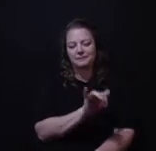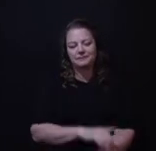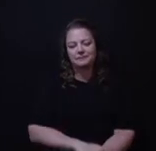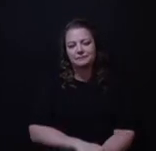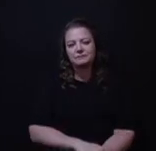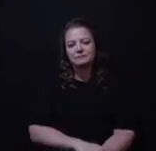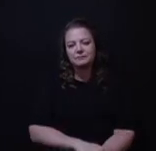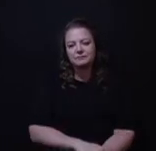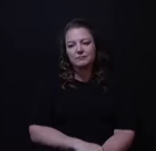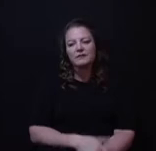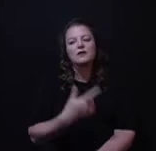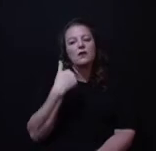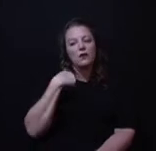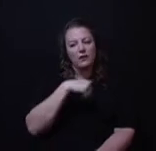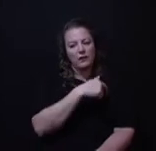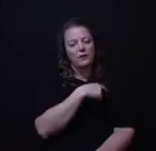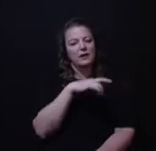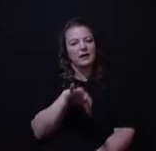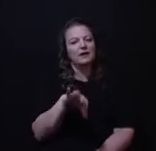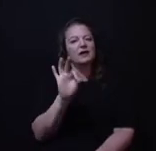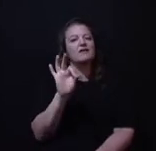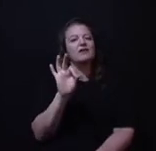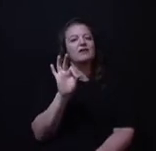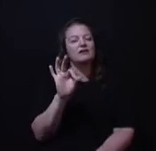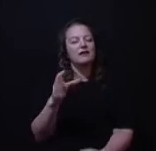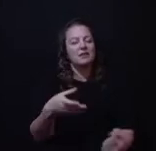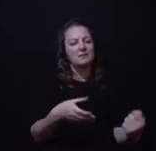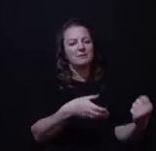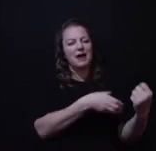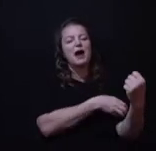We had discovered the power